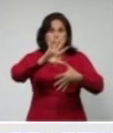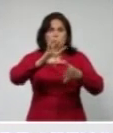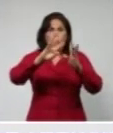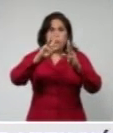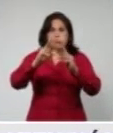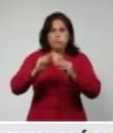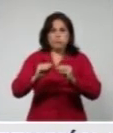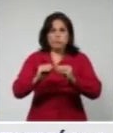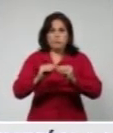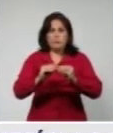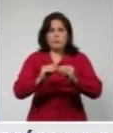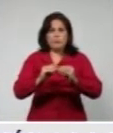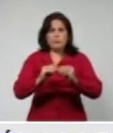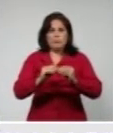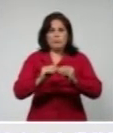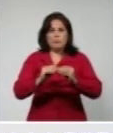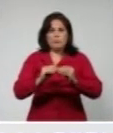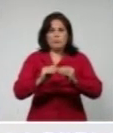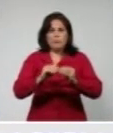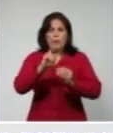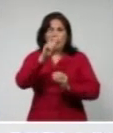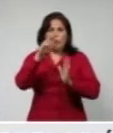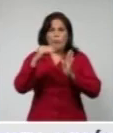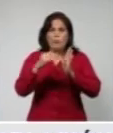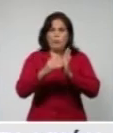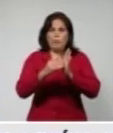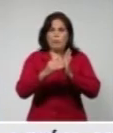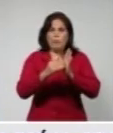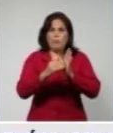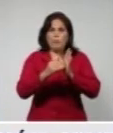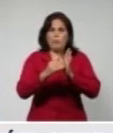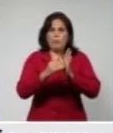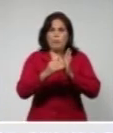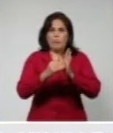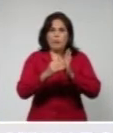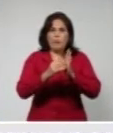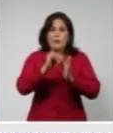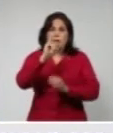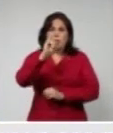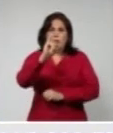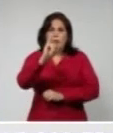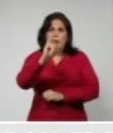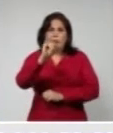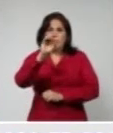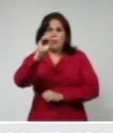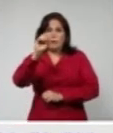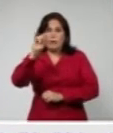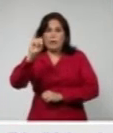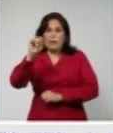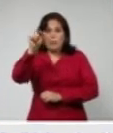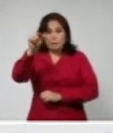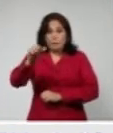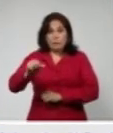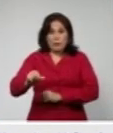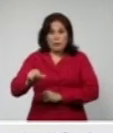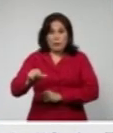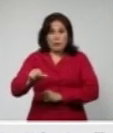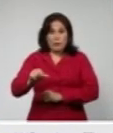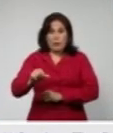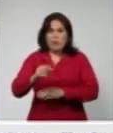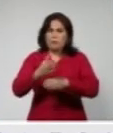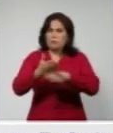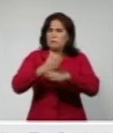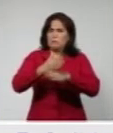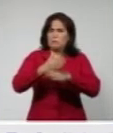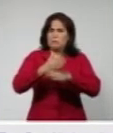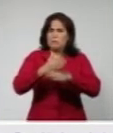2,606 deaths were reported in the region yesterday, bringing the COVID-19 death toll in